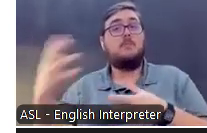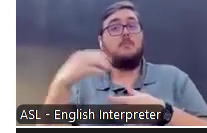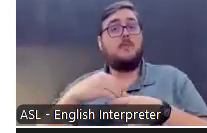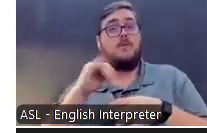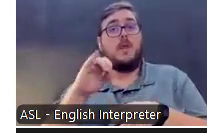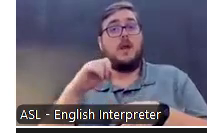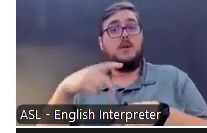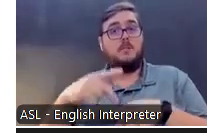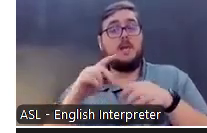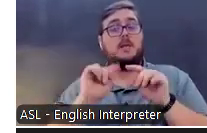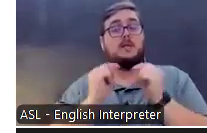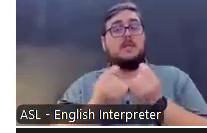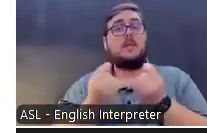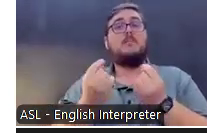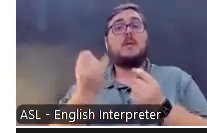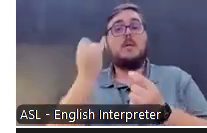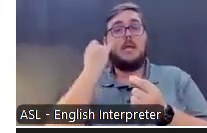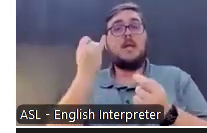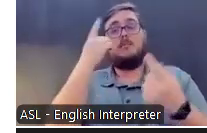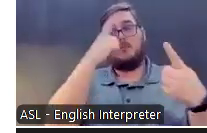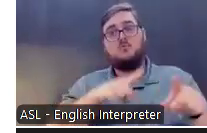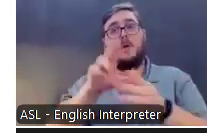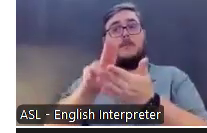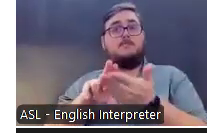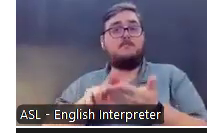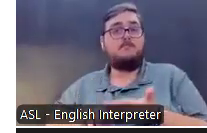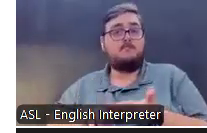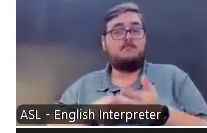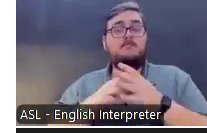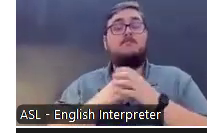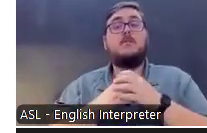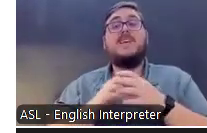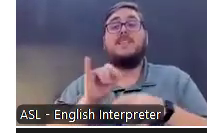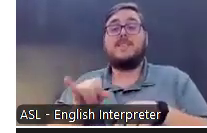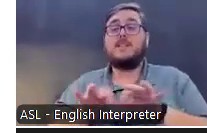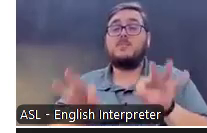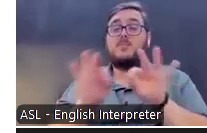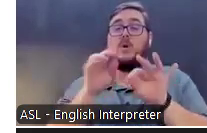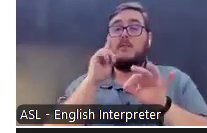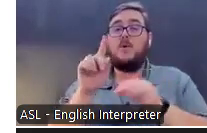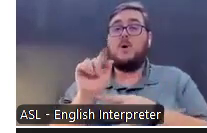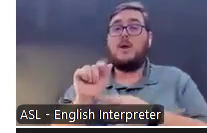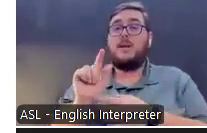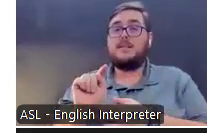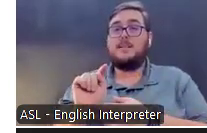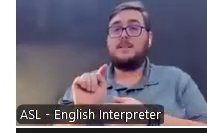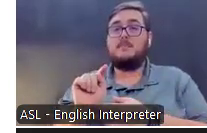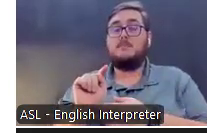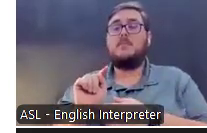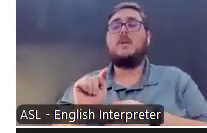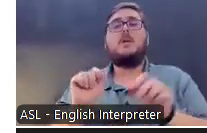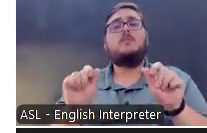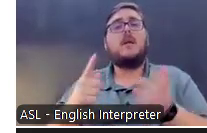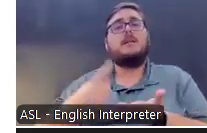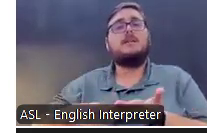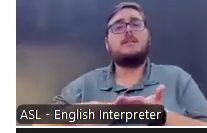another important consideration in the assistive technology context. There can be discussion about AT needs from the perspective